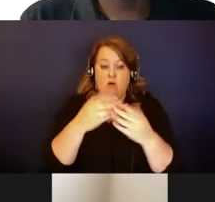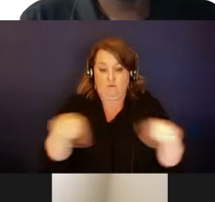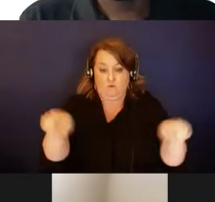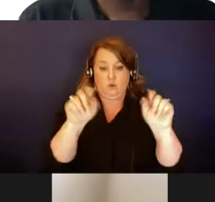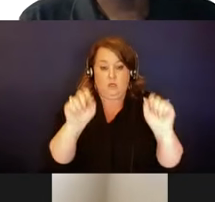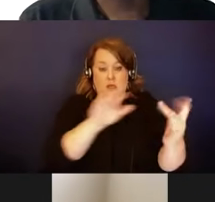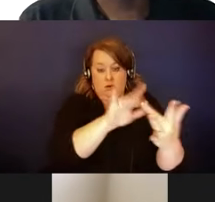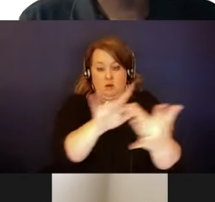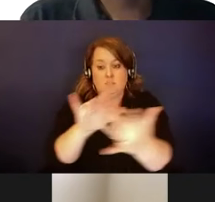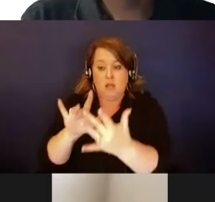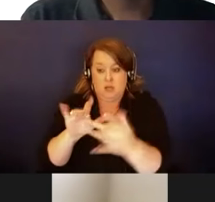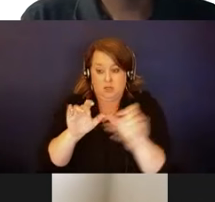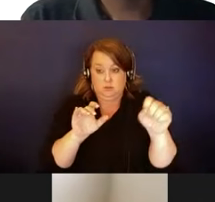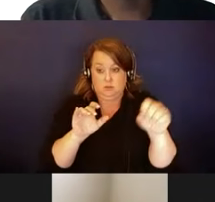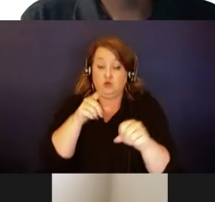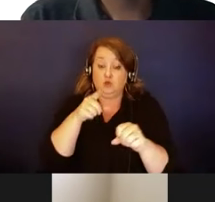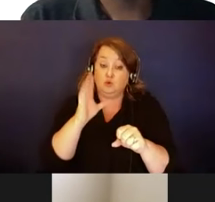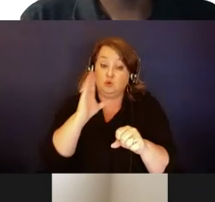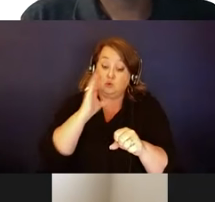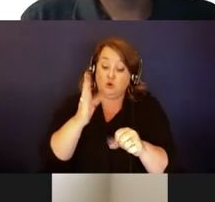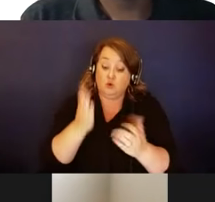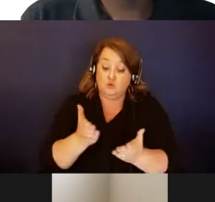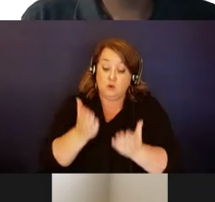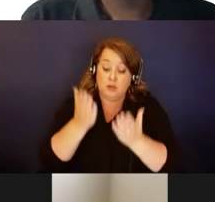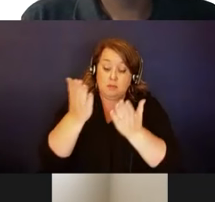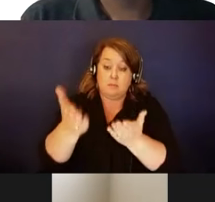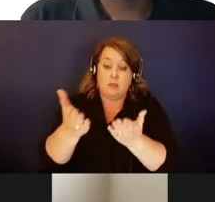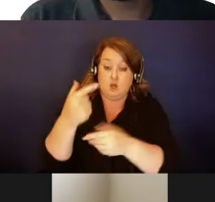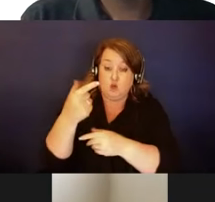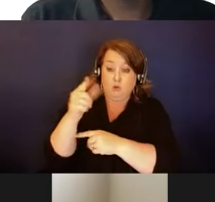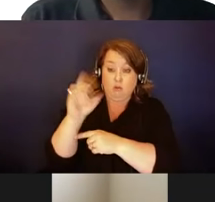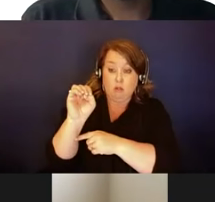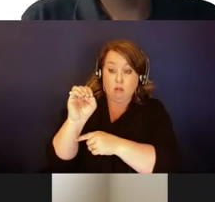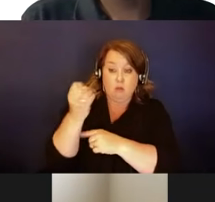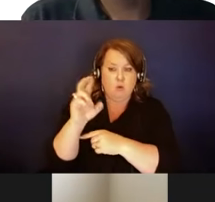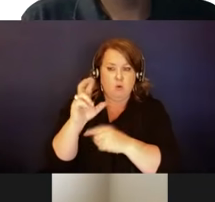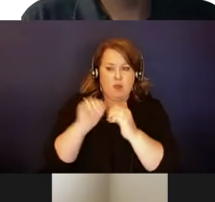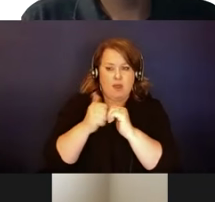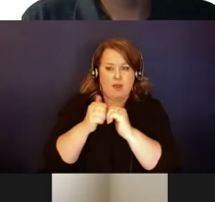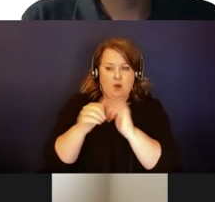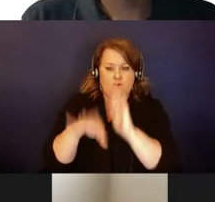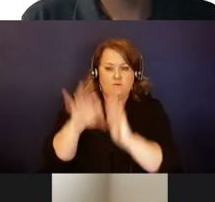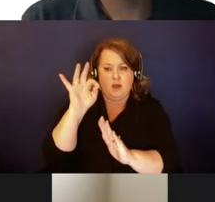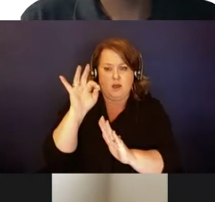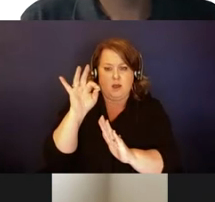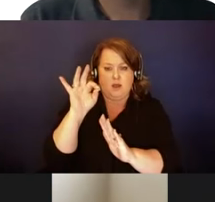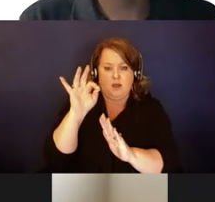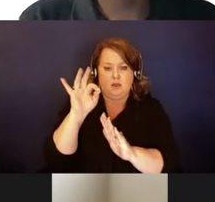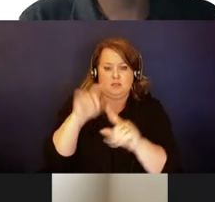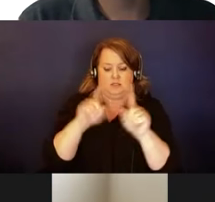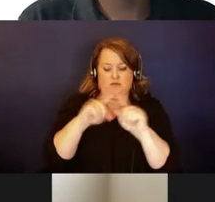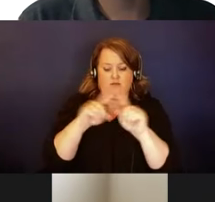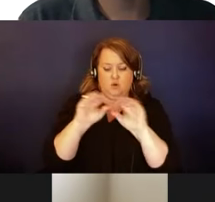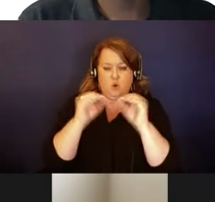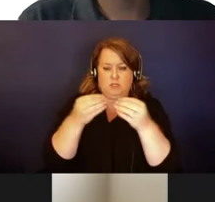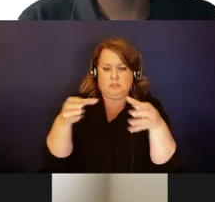to. Would you also recommend them just to do like a Google search, or how would they find these different